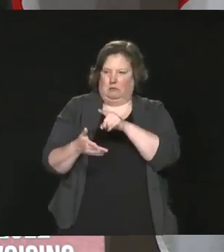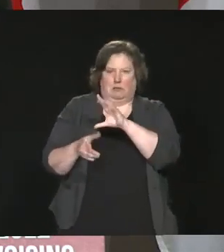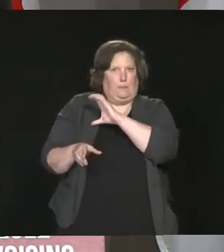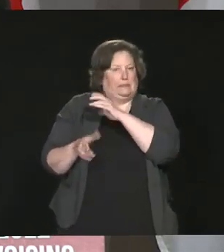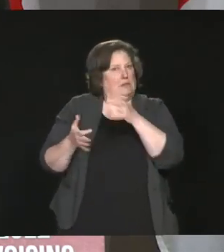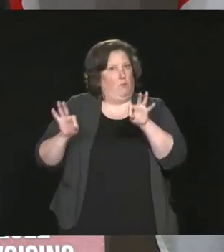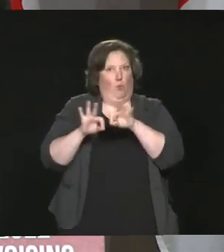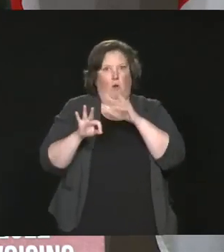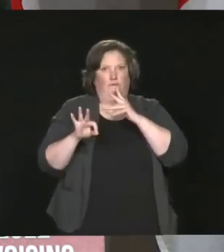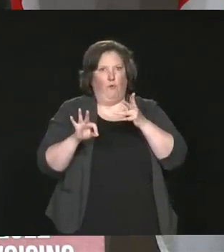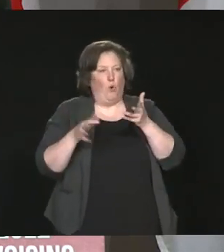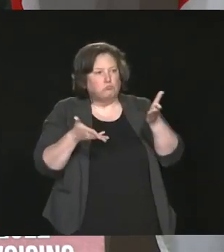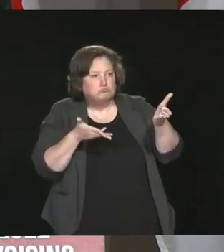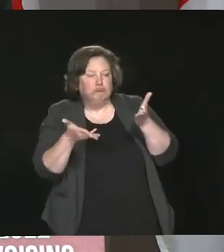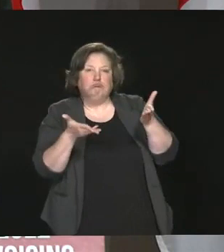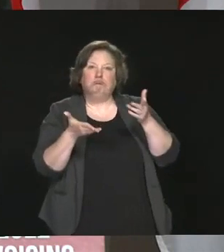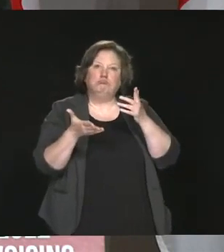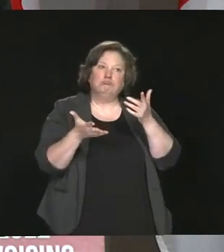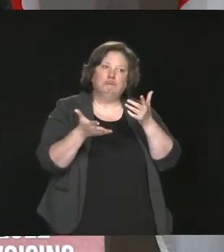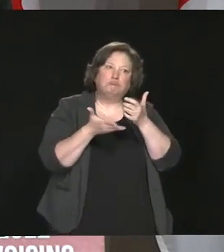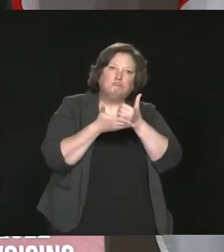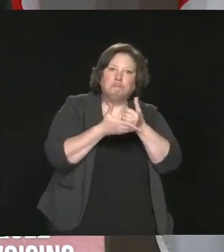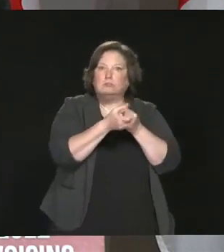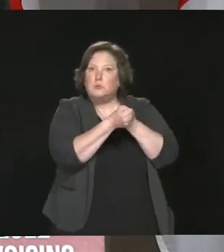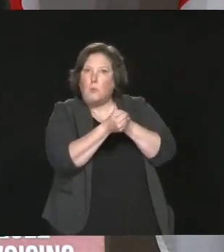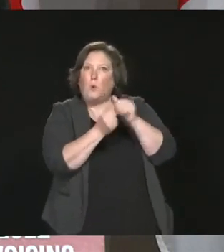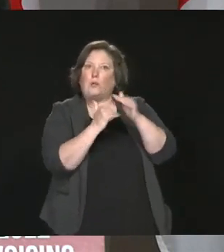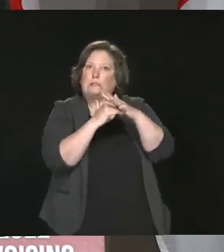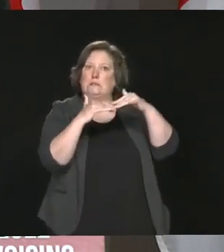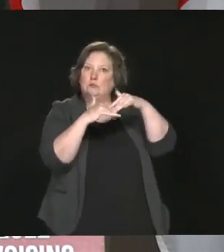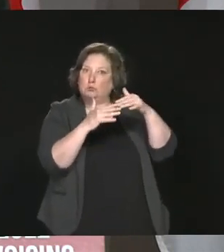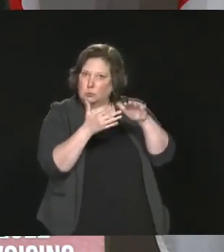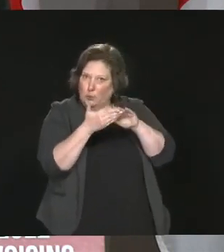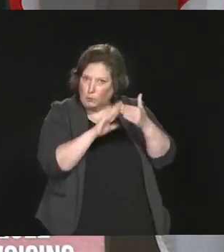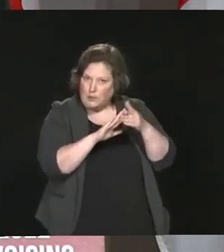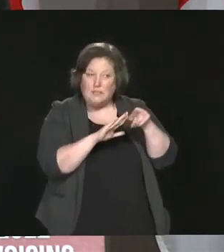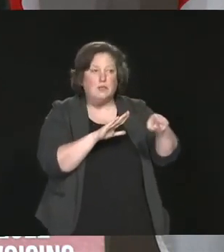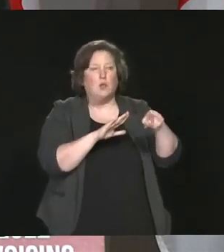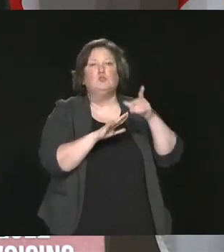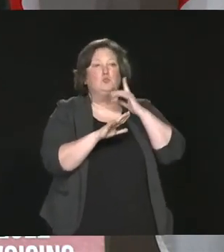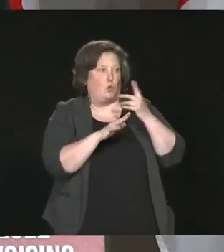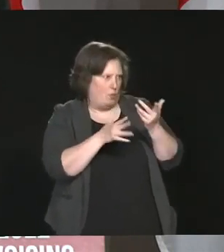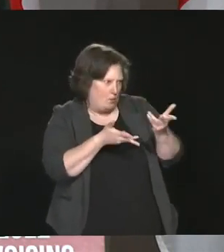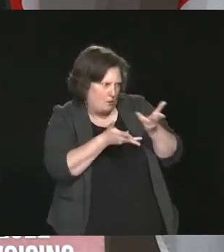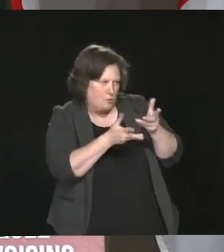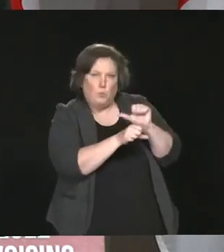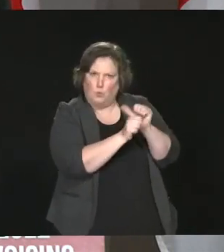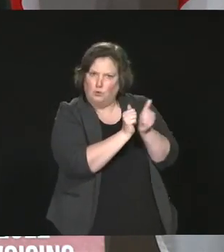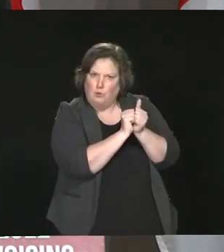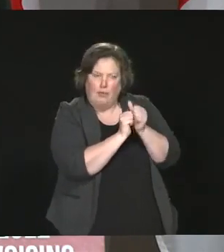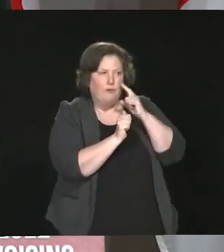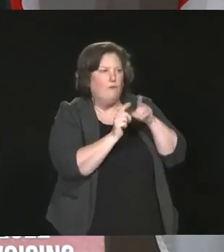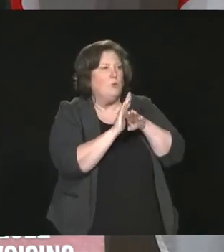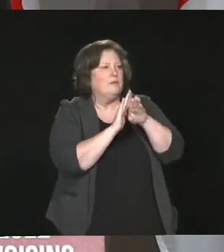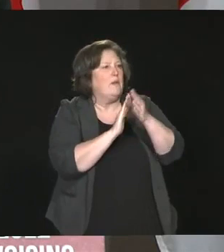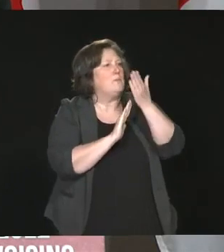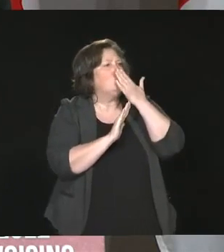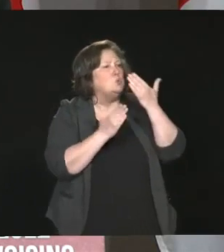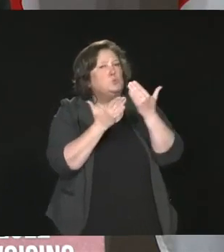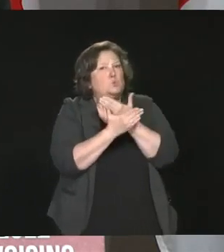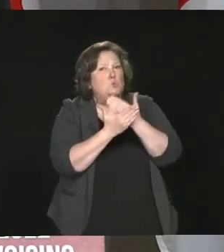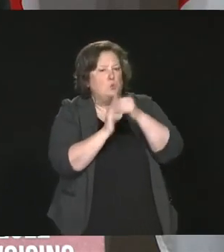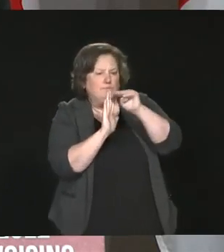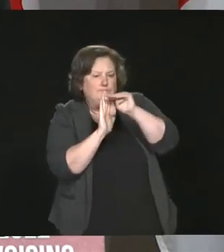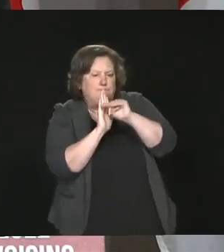closely with Indigenous communities to develop a new legislative framework for the delivery of policing services, to make those police services more accountable